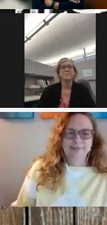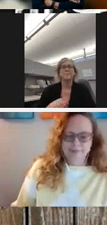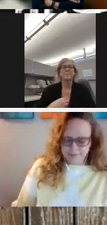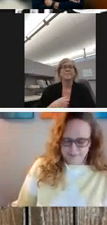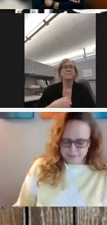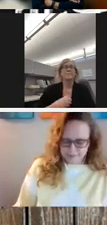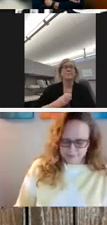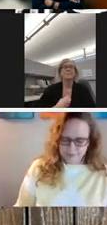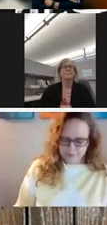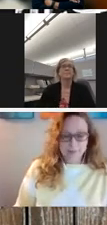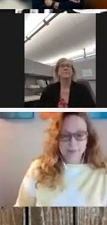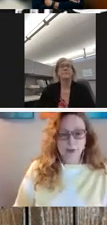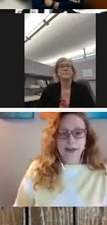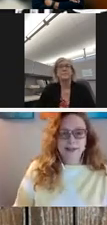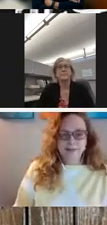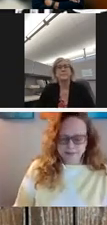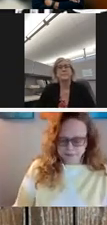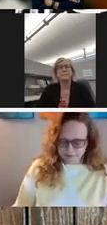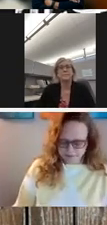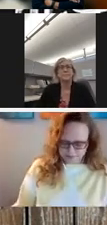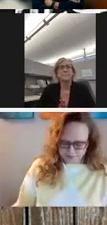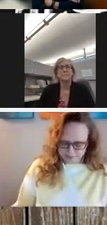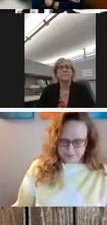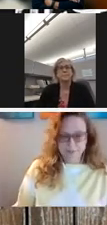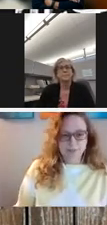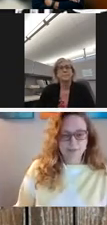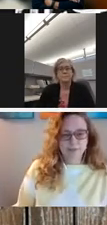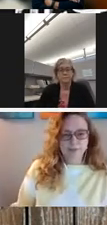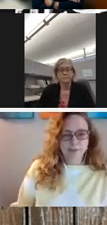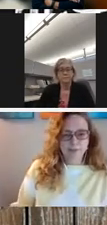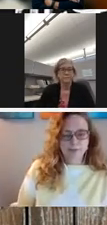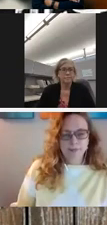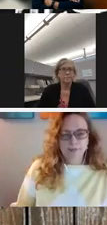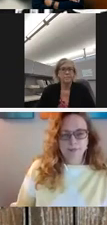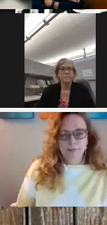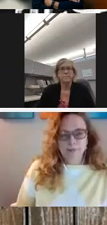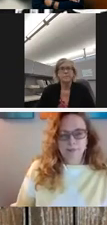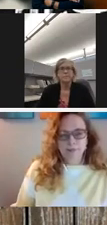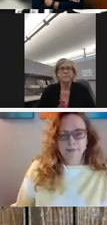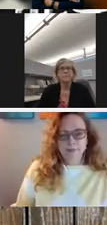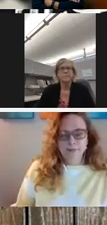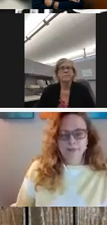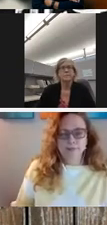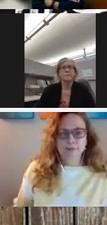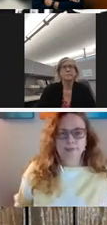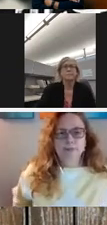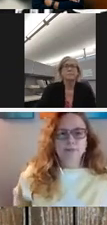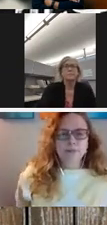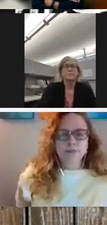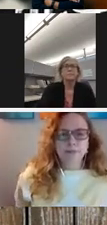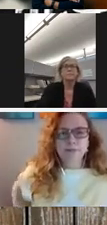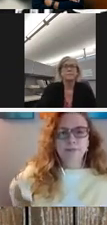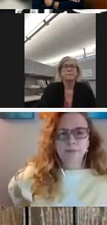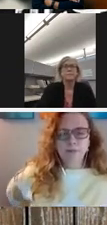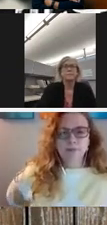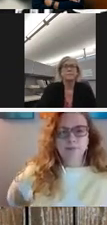for. Well, I think, Heather, weren't you looking, wasn't your question geared more to what the types of employers